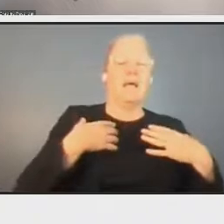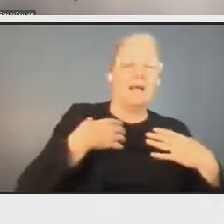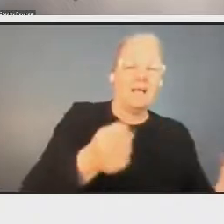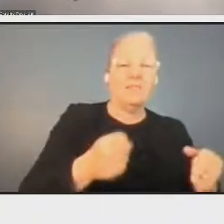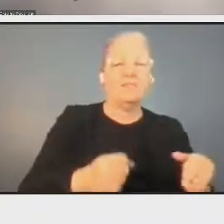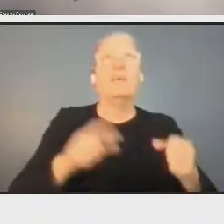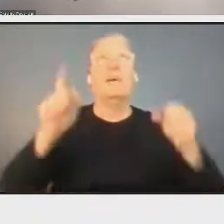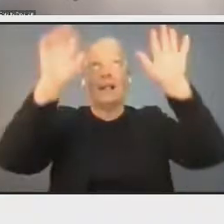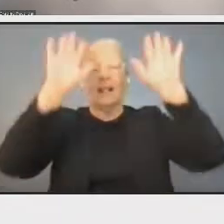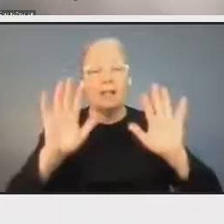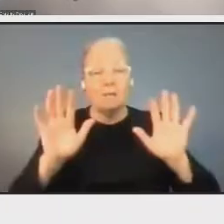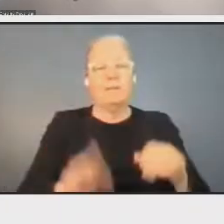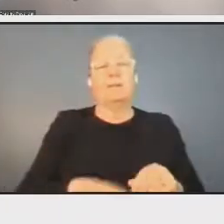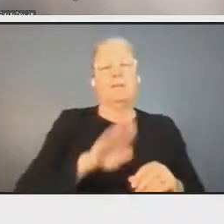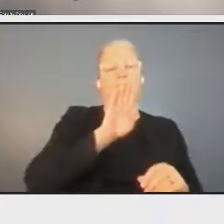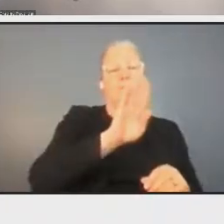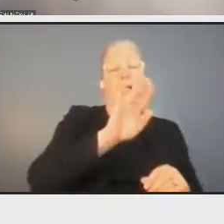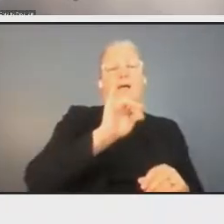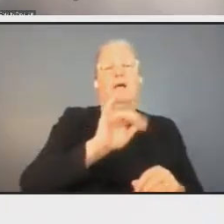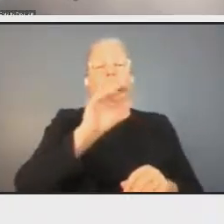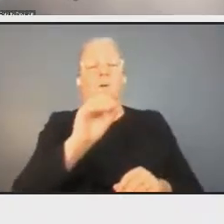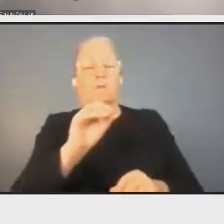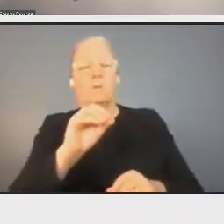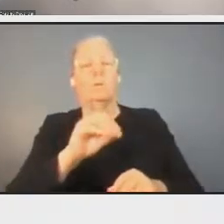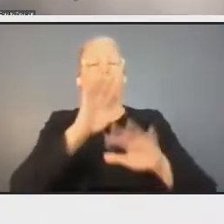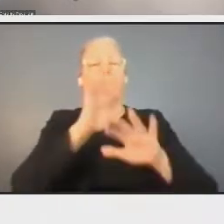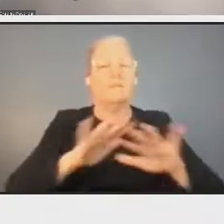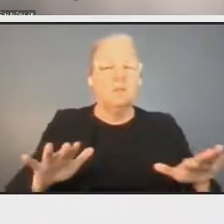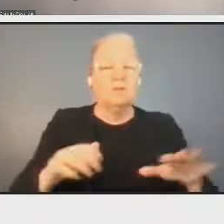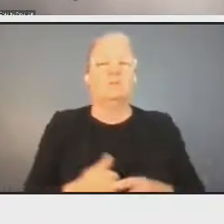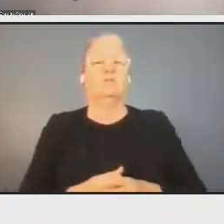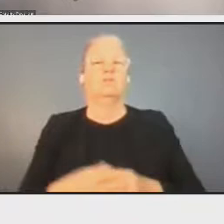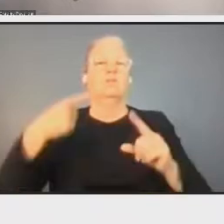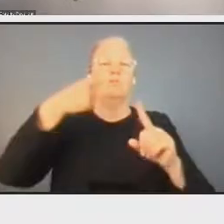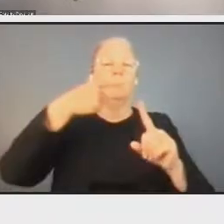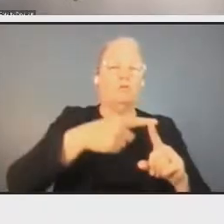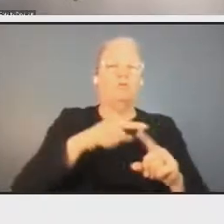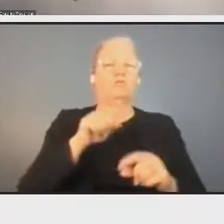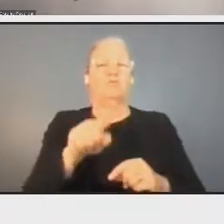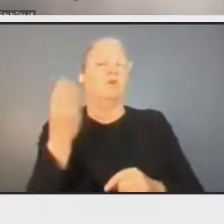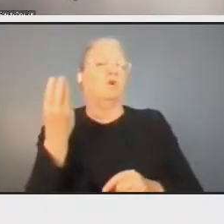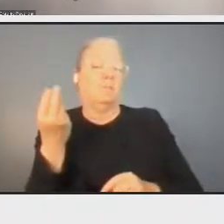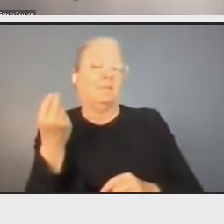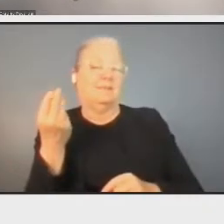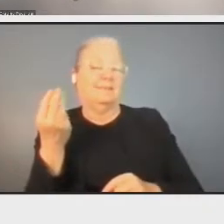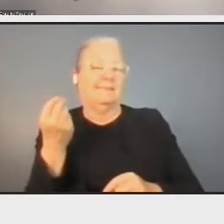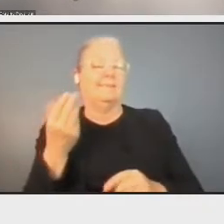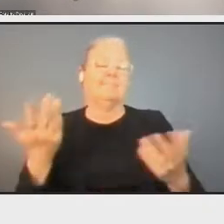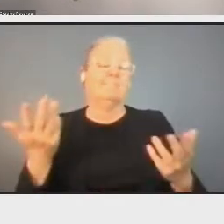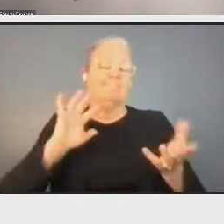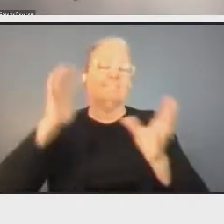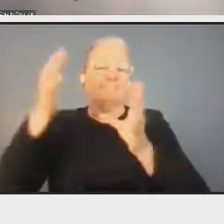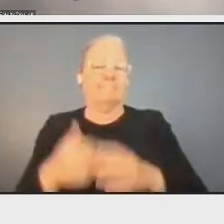the socioeconomic crisis. This reality calls upon us to urgently reflect on the